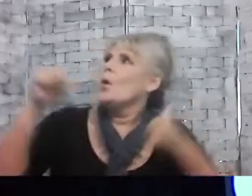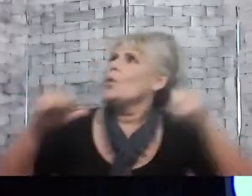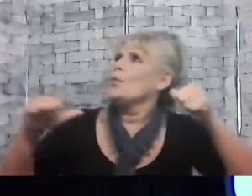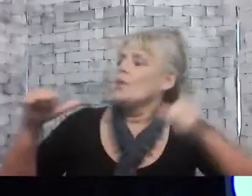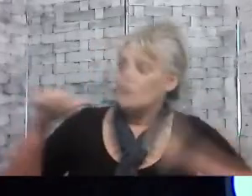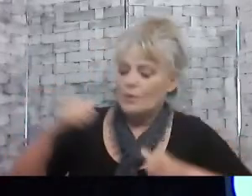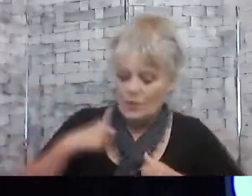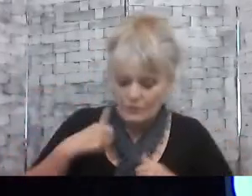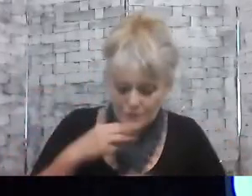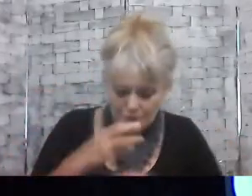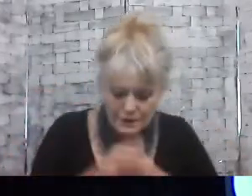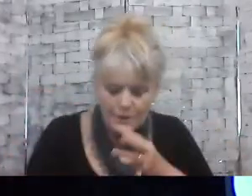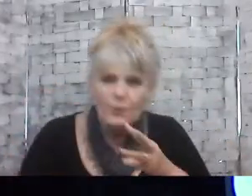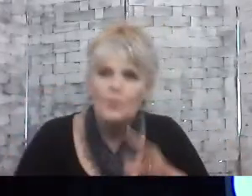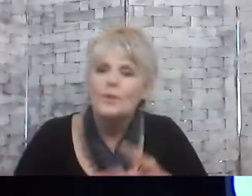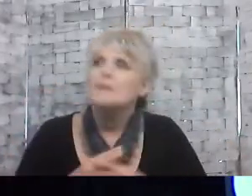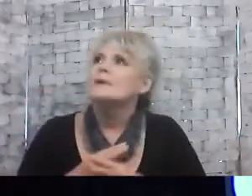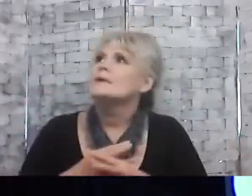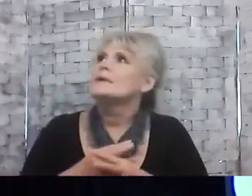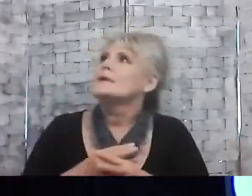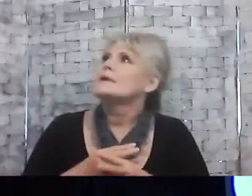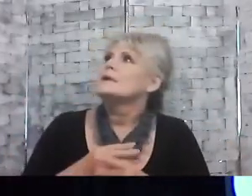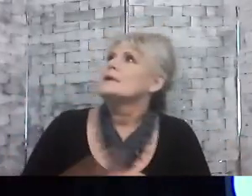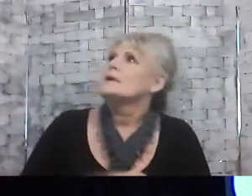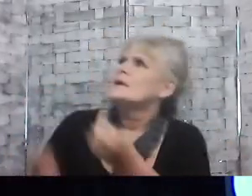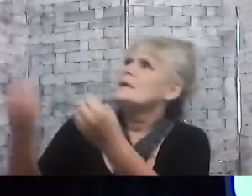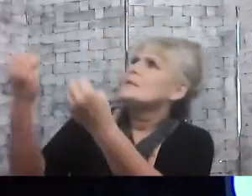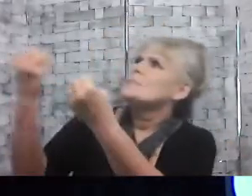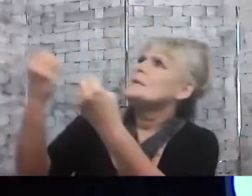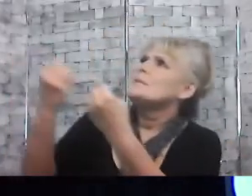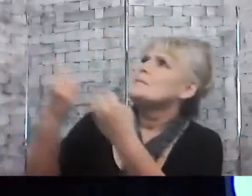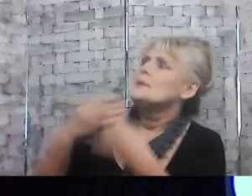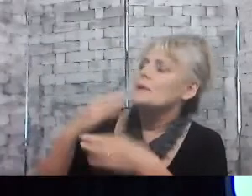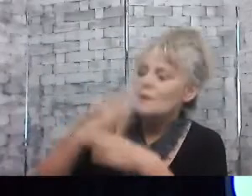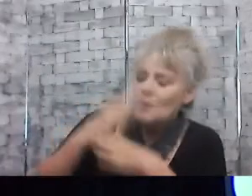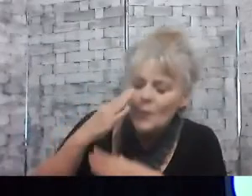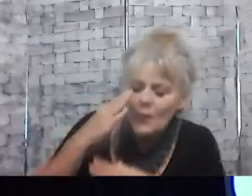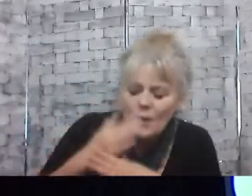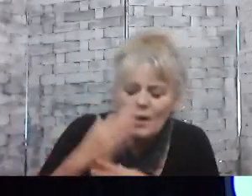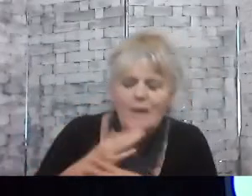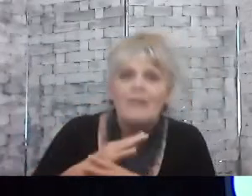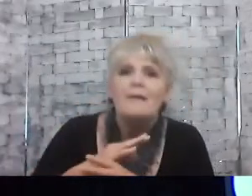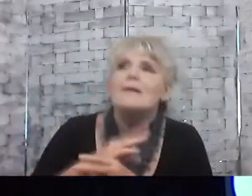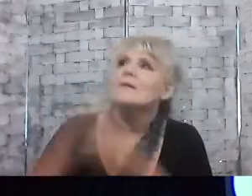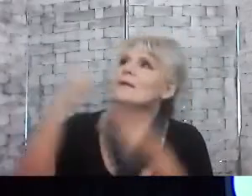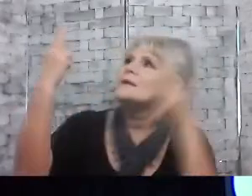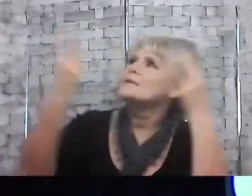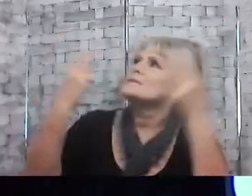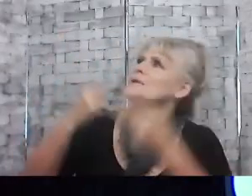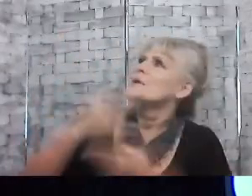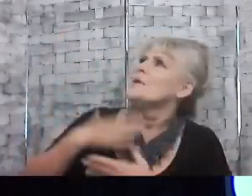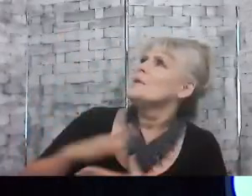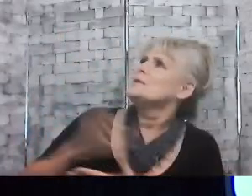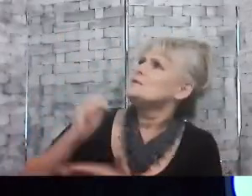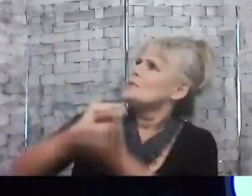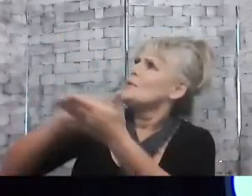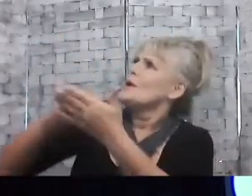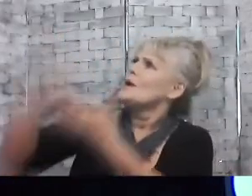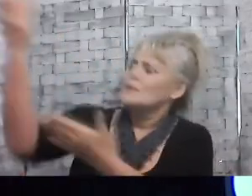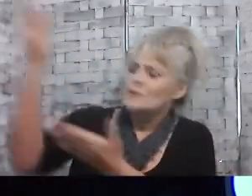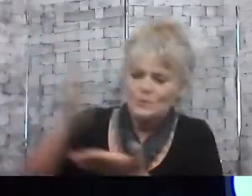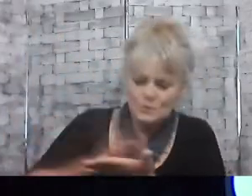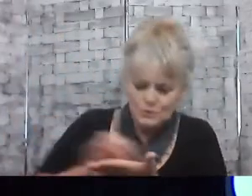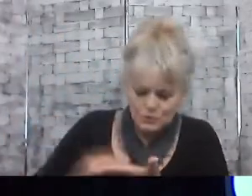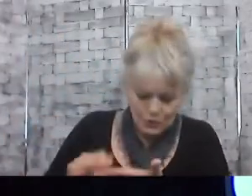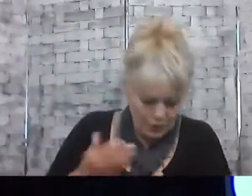hope, maker of the stars, let me be your work of art. Won't you write your story